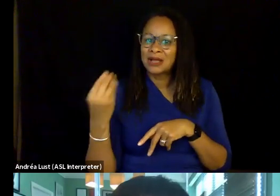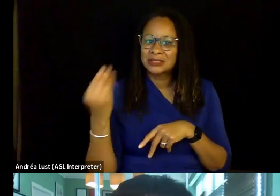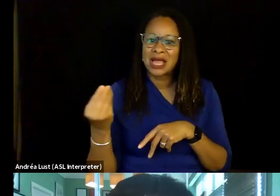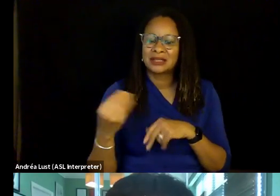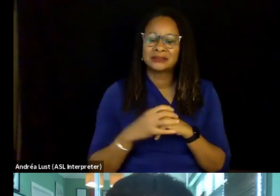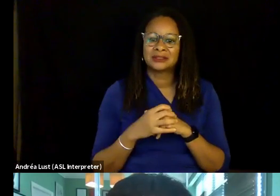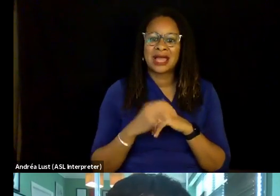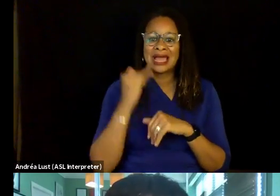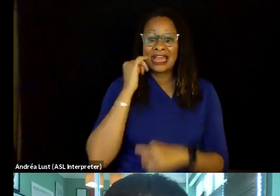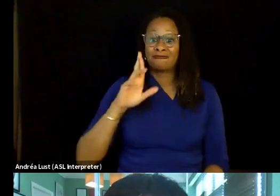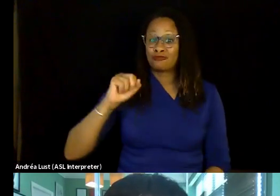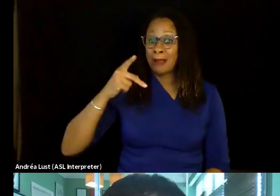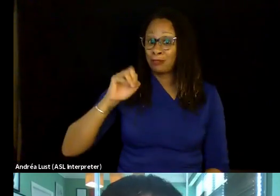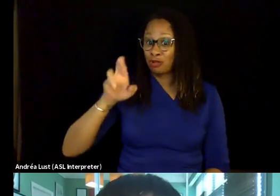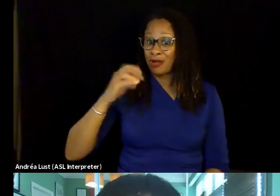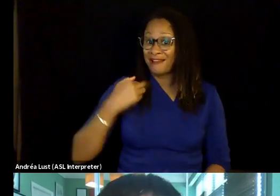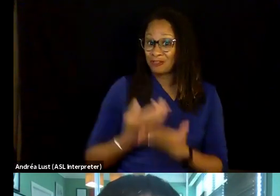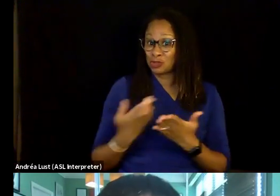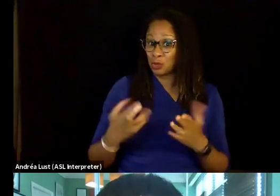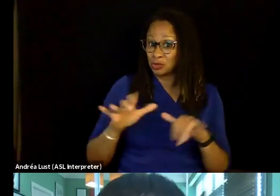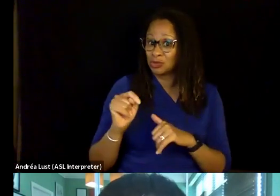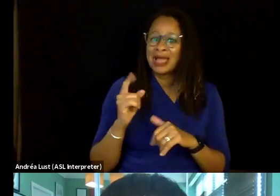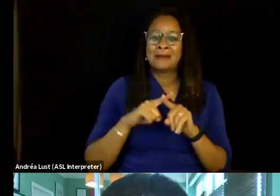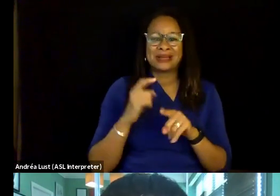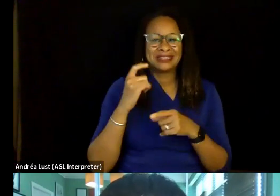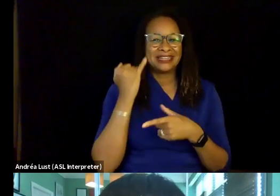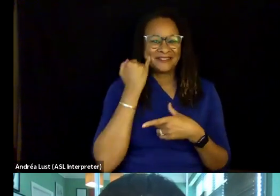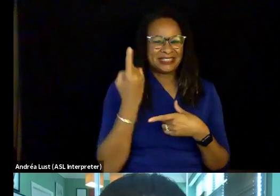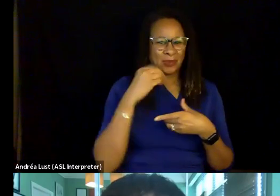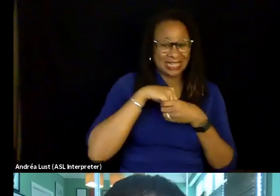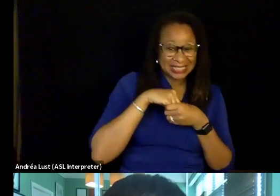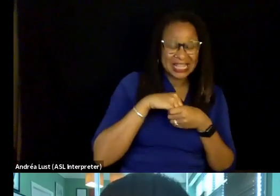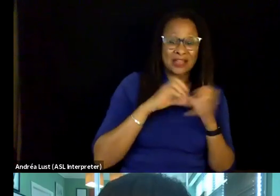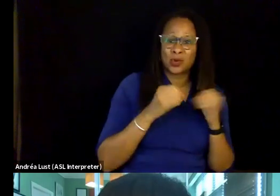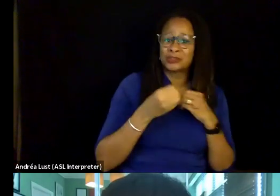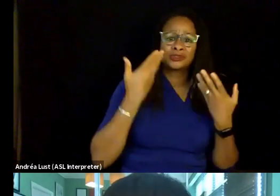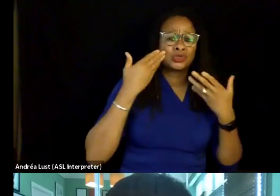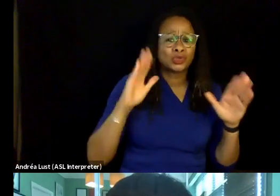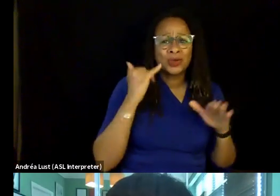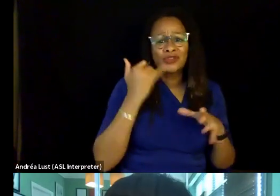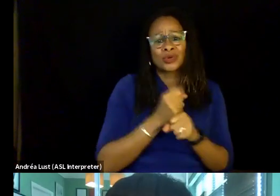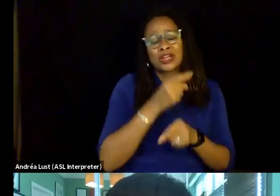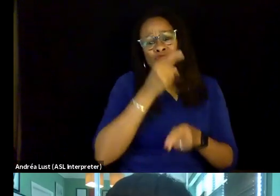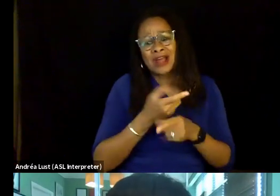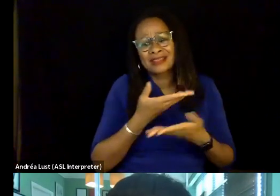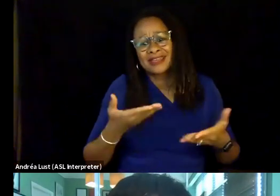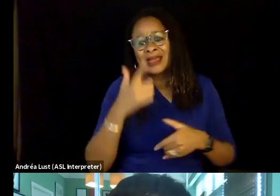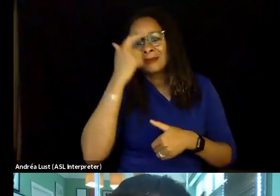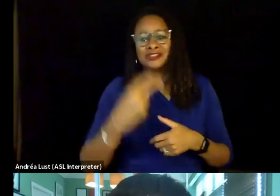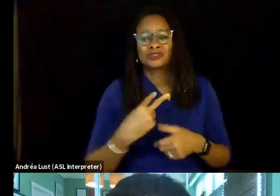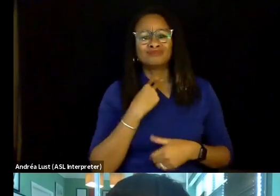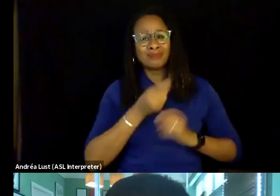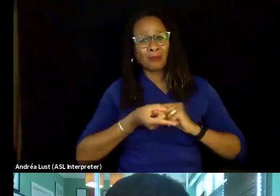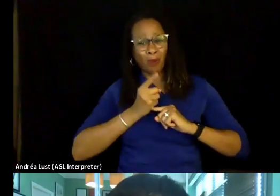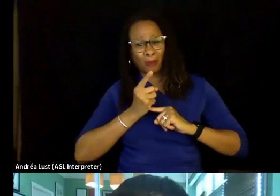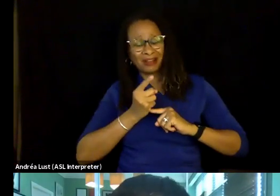loved if Rappler had the resources to do it, but if it's somebody inside the organization, you don't know whether you're getting the right thing because you're caught in the moment.